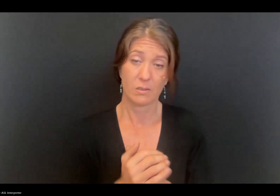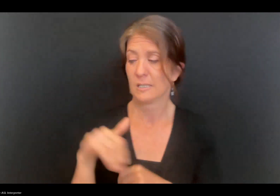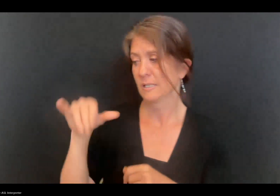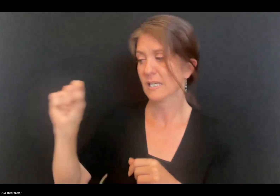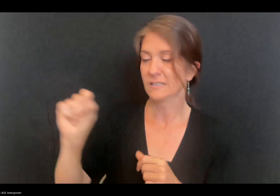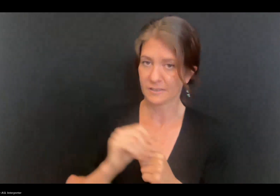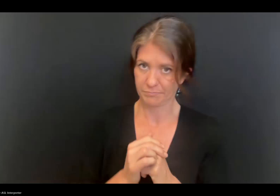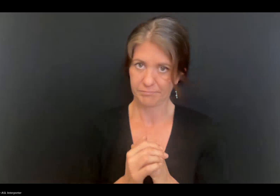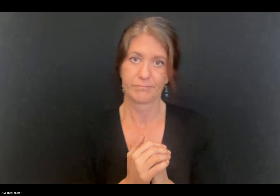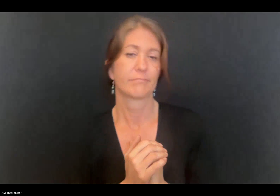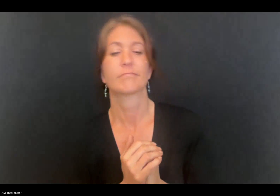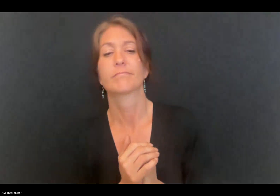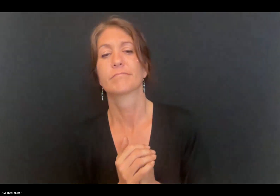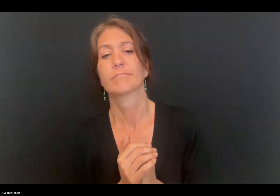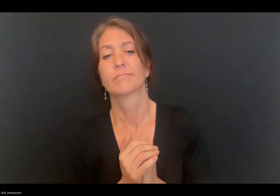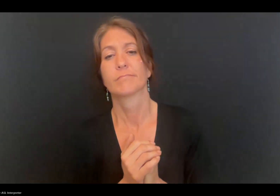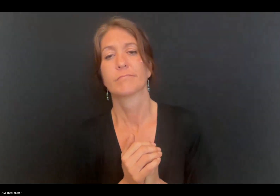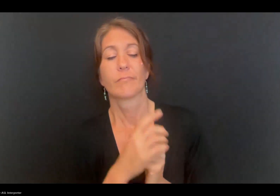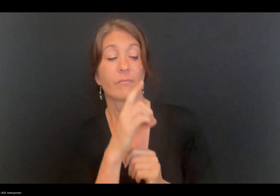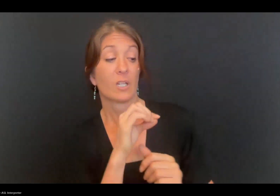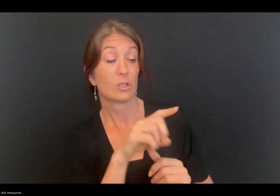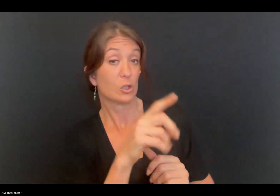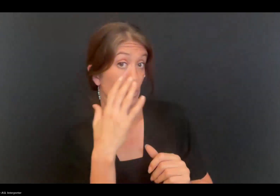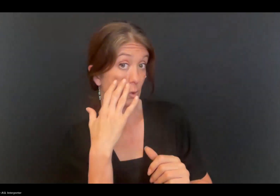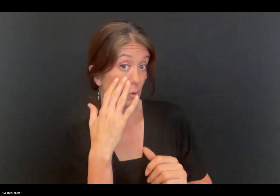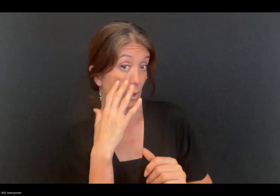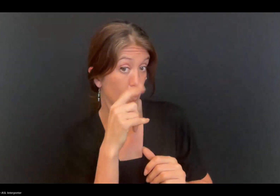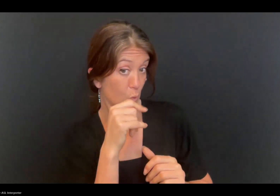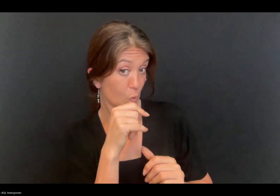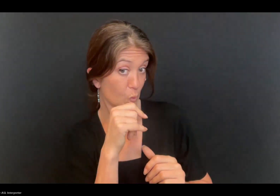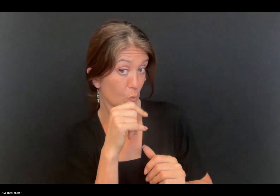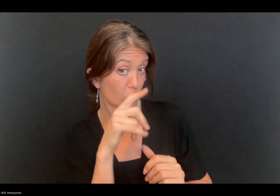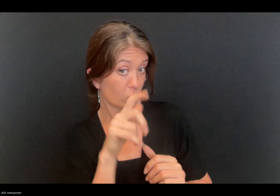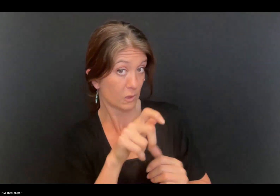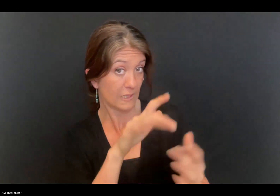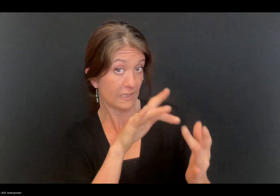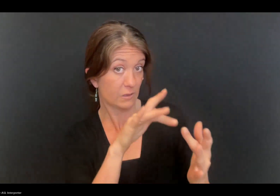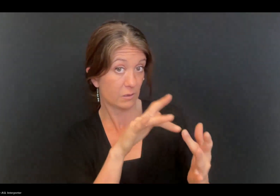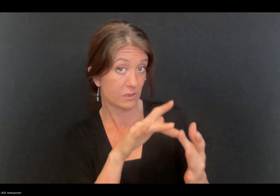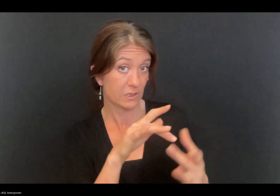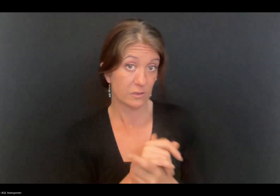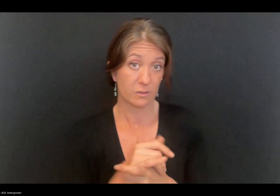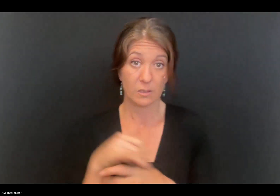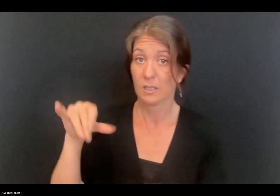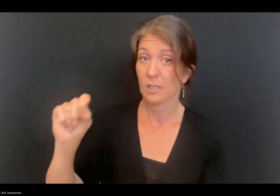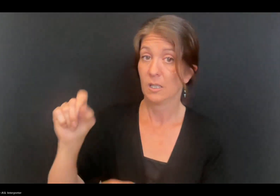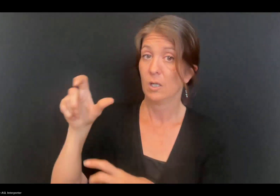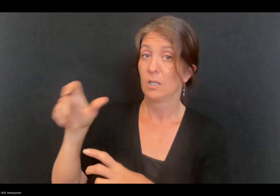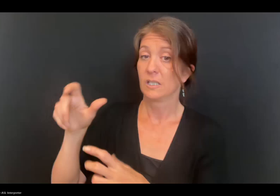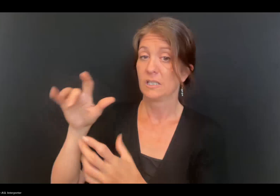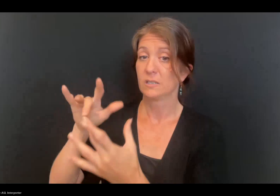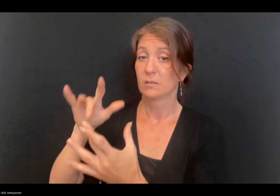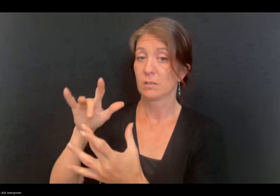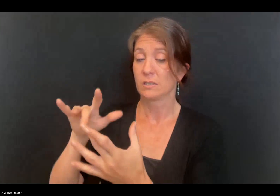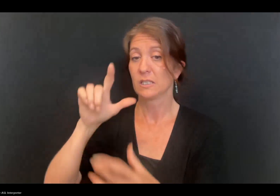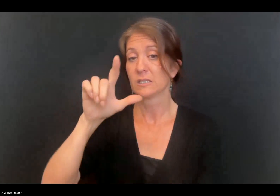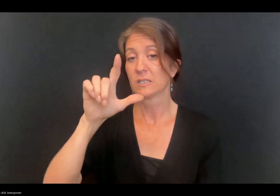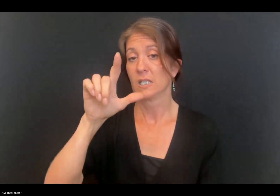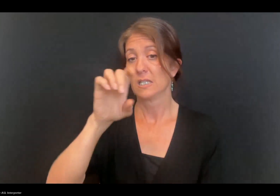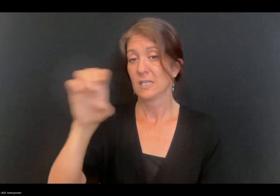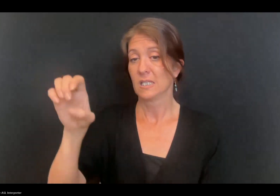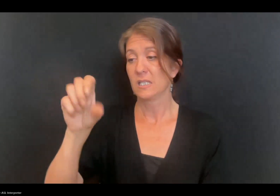Yes. Do you know who we need to contact? Yes, you would contact Lee Smith at this